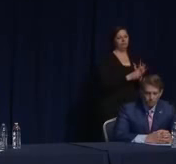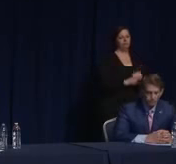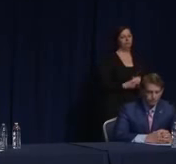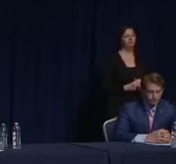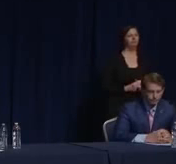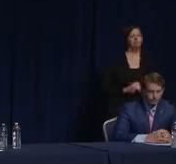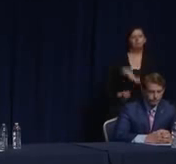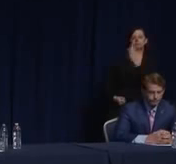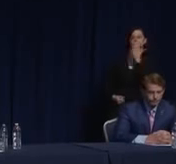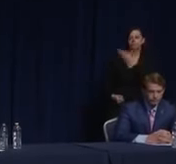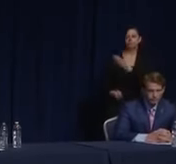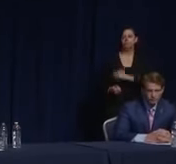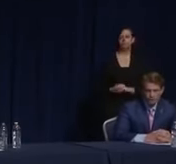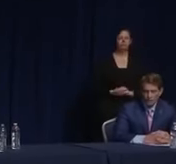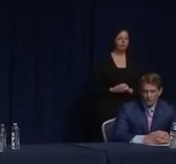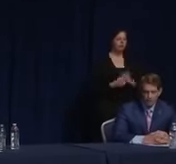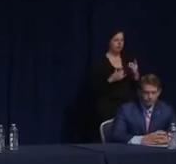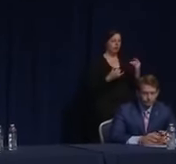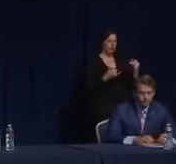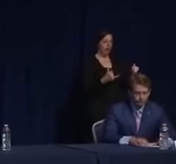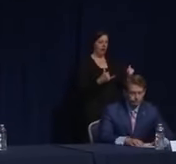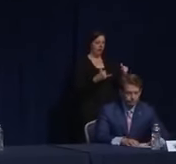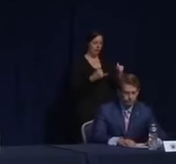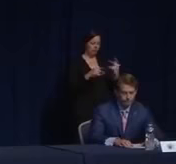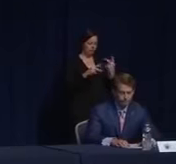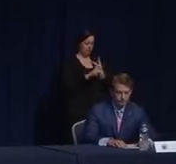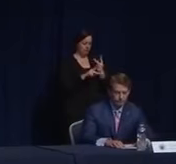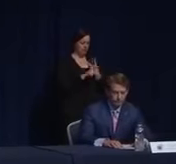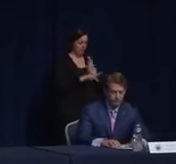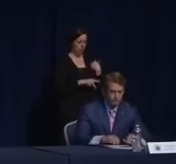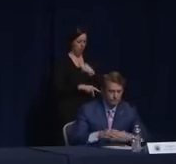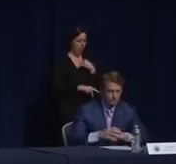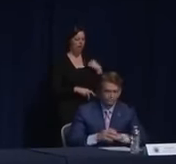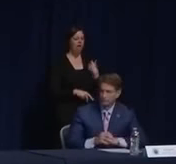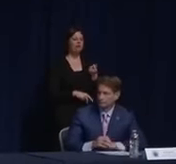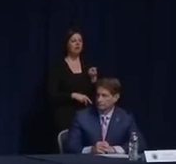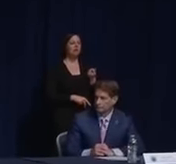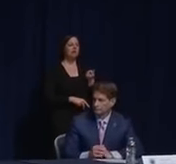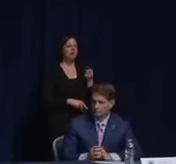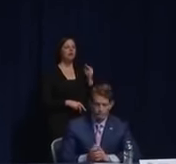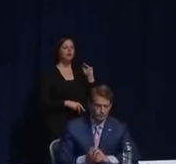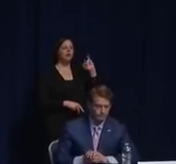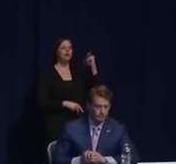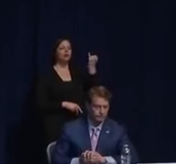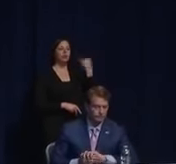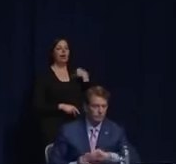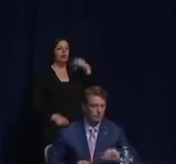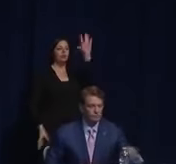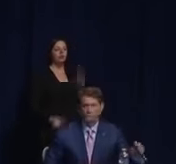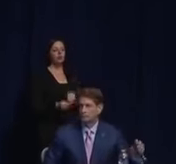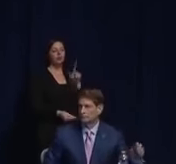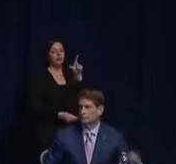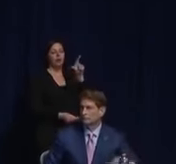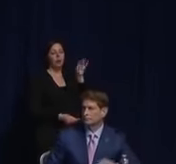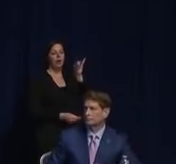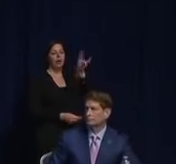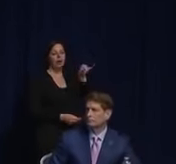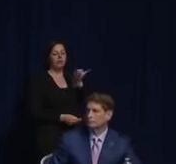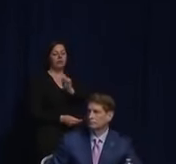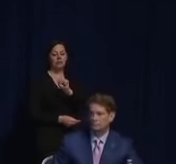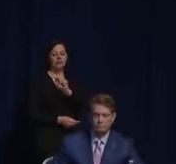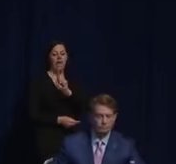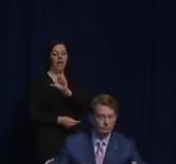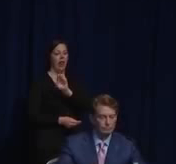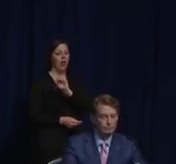As I do my math here, I think we're now up to 19 of the 21 counties, Salem and Cumberland being the only exceptions